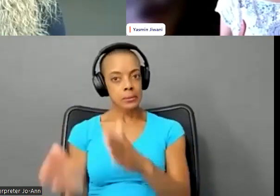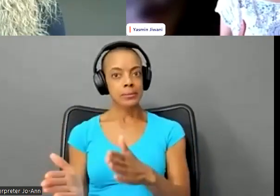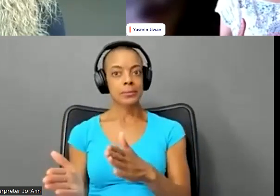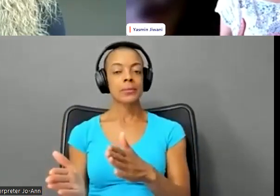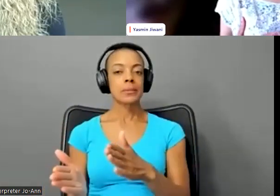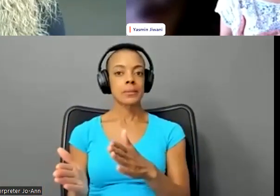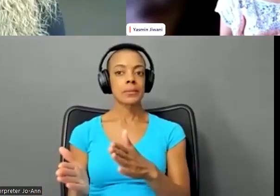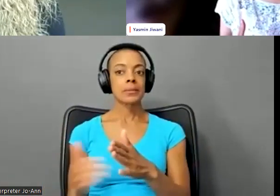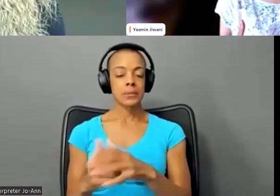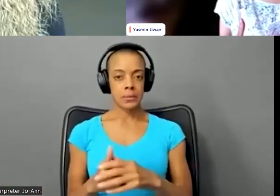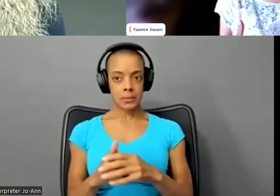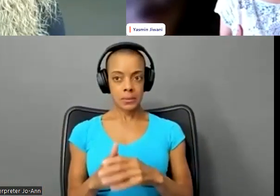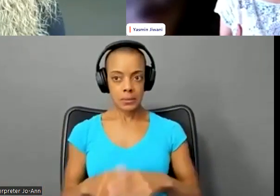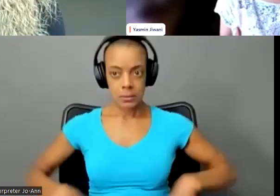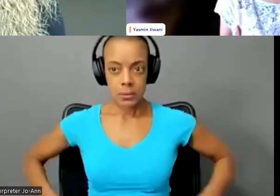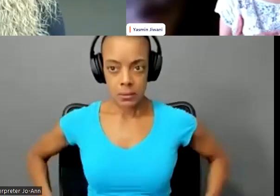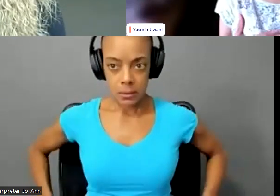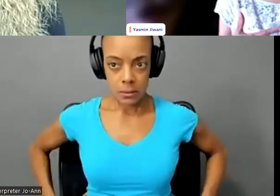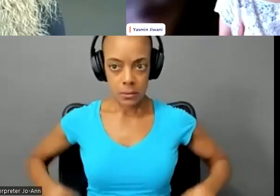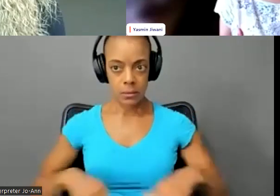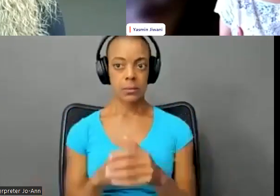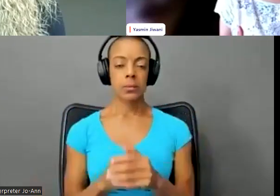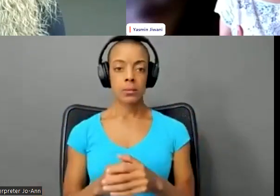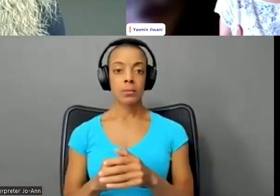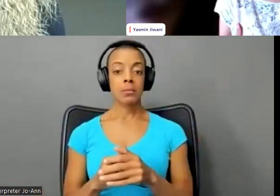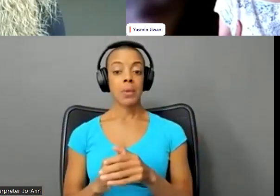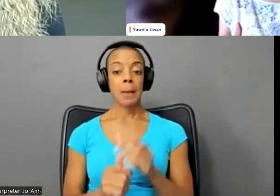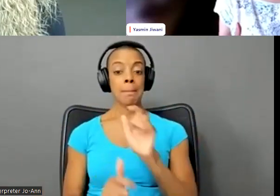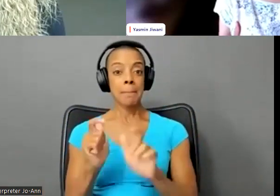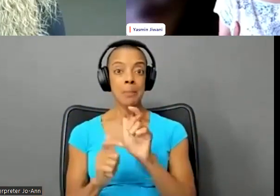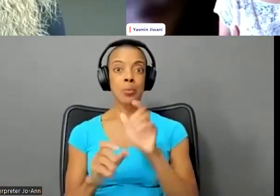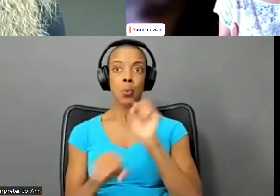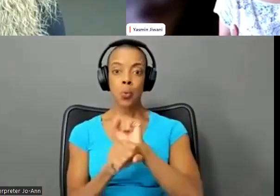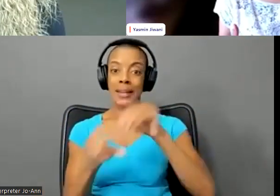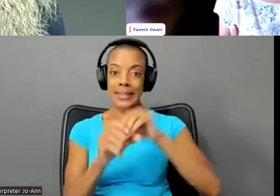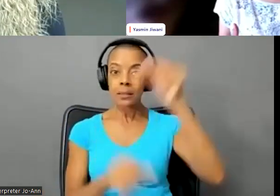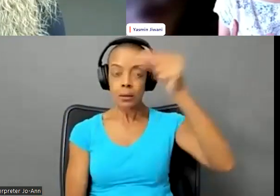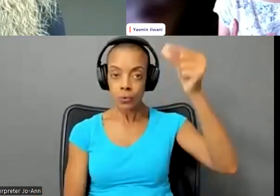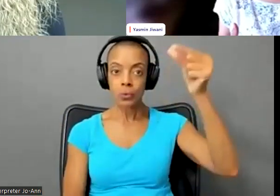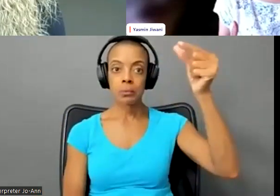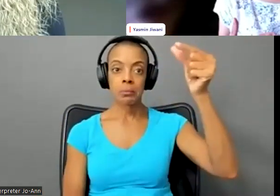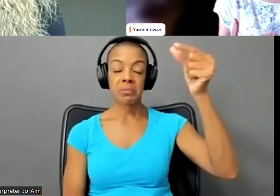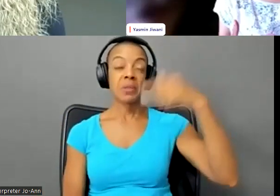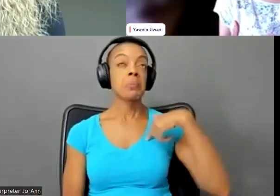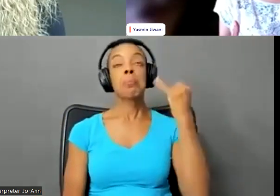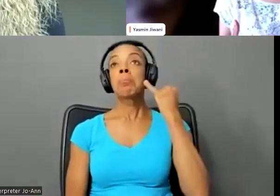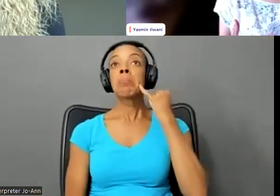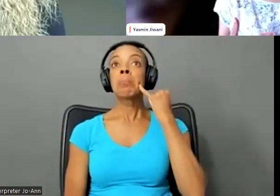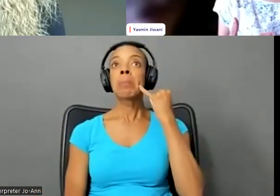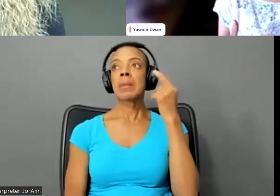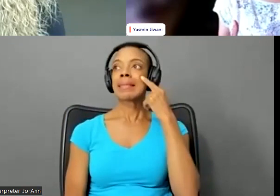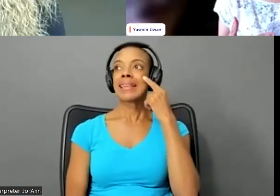bureaucrats, you know, what I call bureaucrats within government. If I were to think, for instance, how in